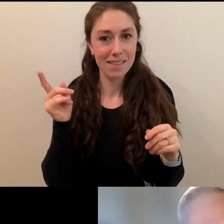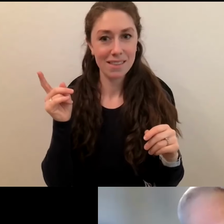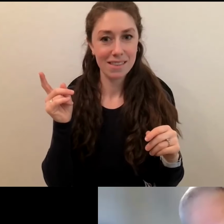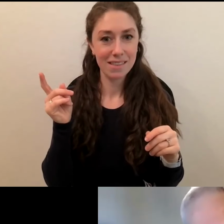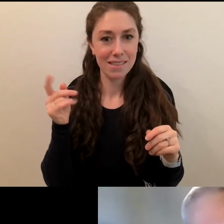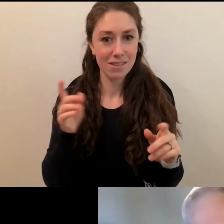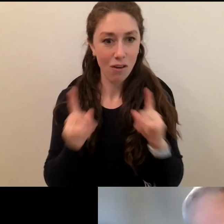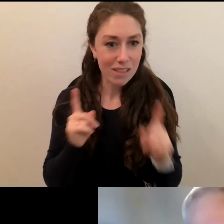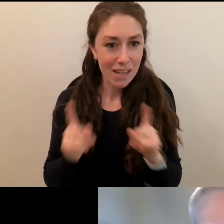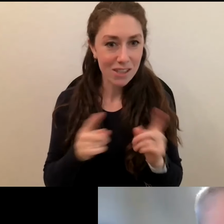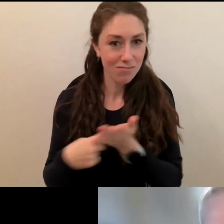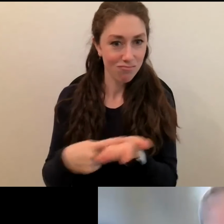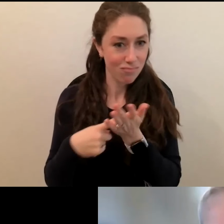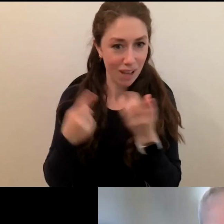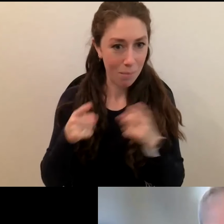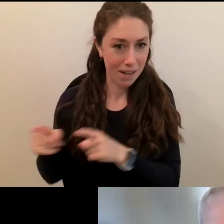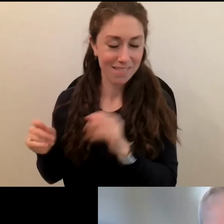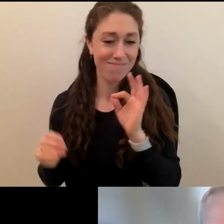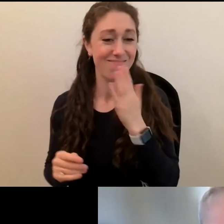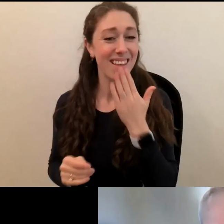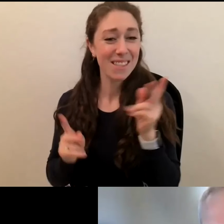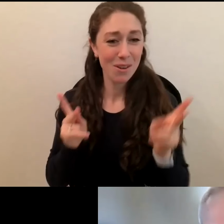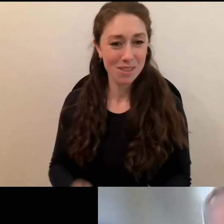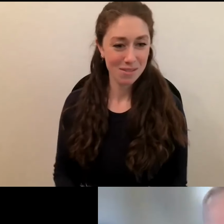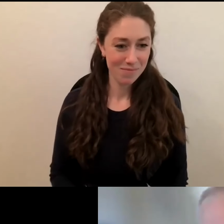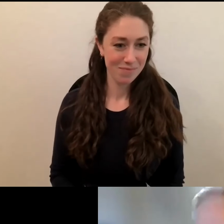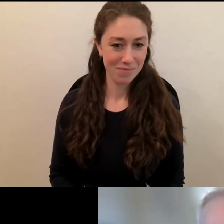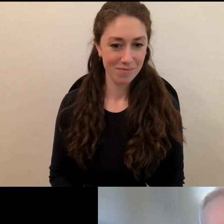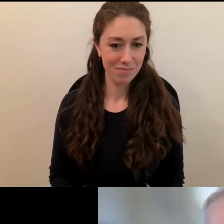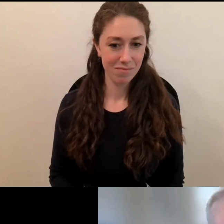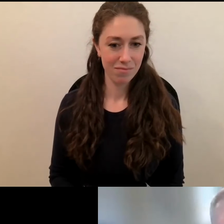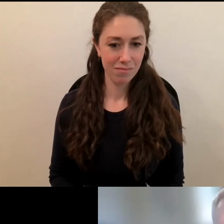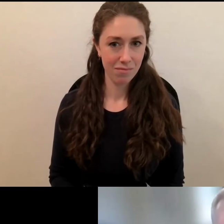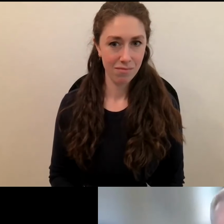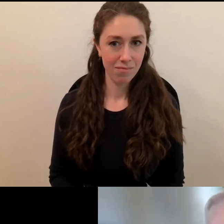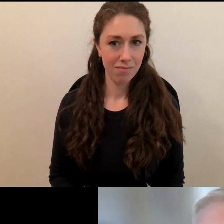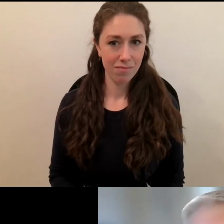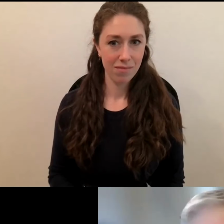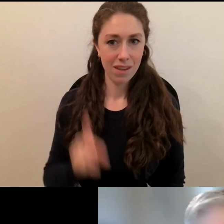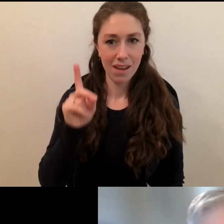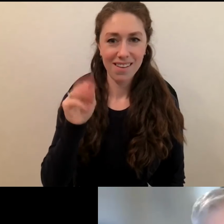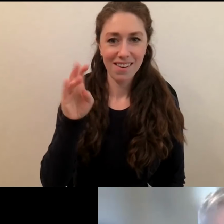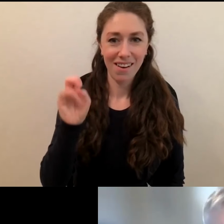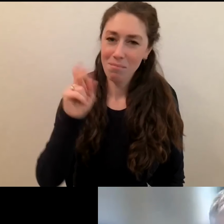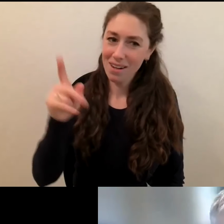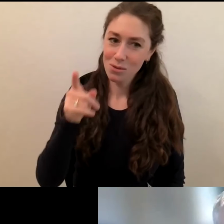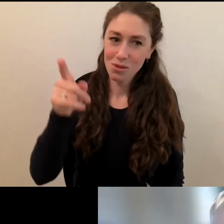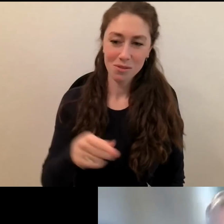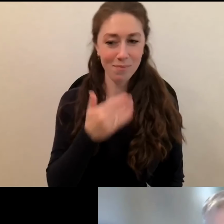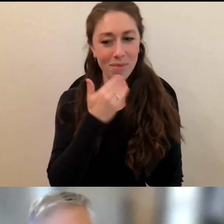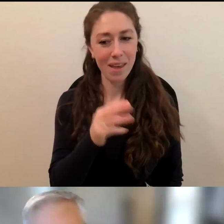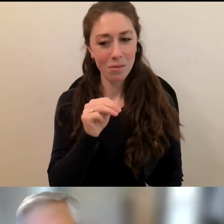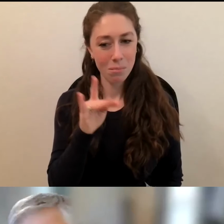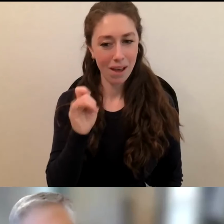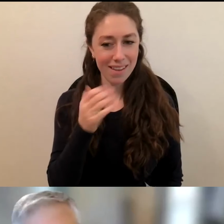conversations are happening. Thanks, folks. Don, let me send it back to you. Sure. Thank you. Thanks, Mike.